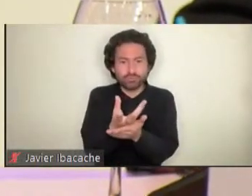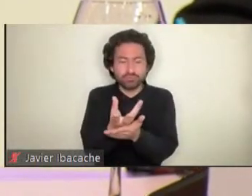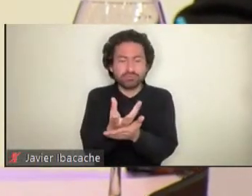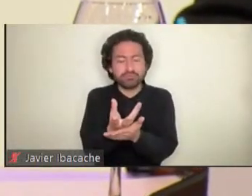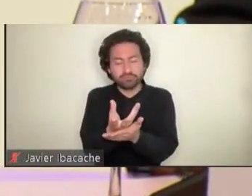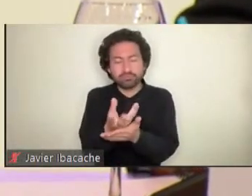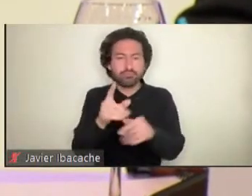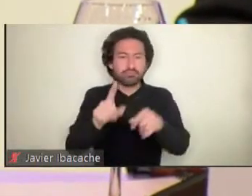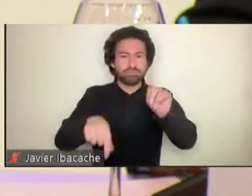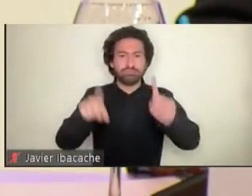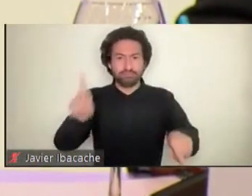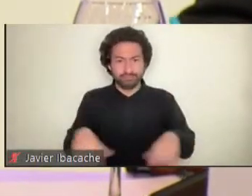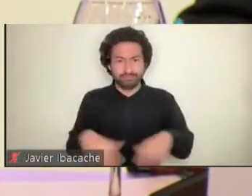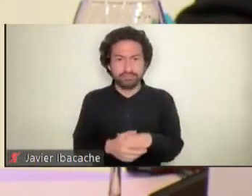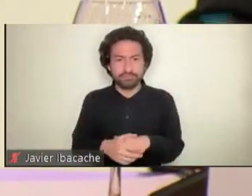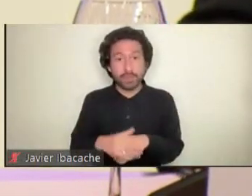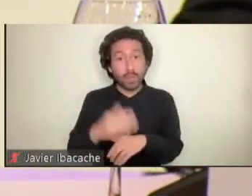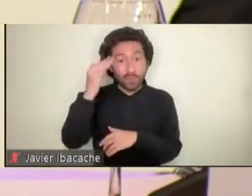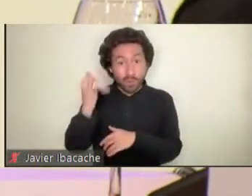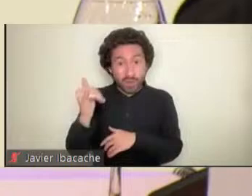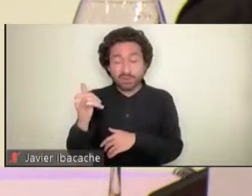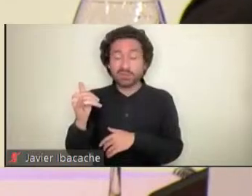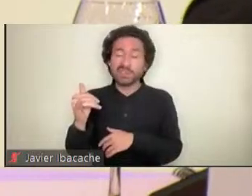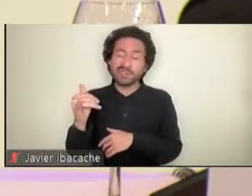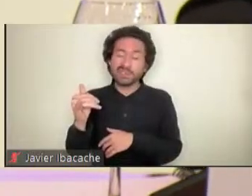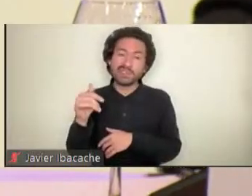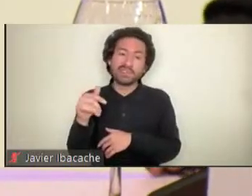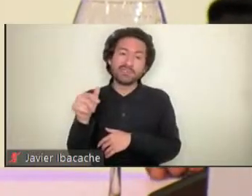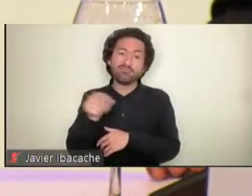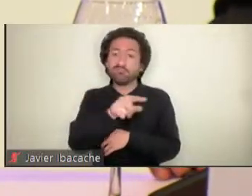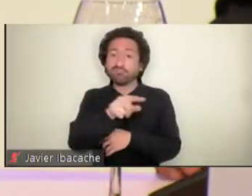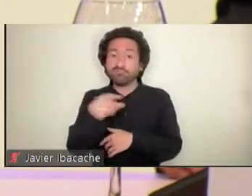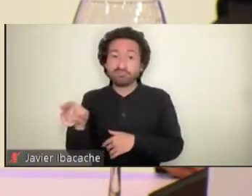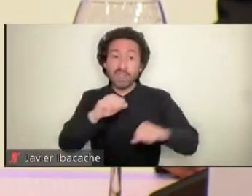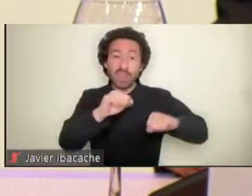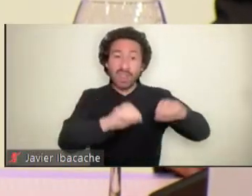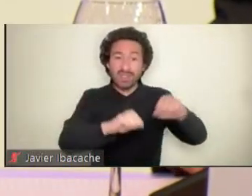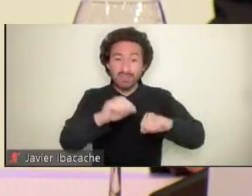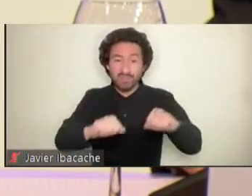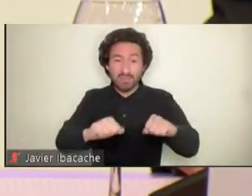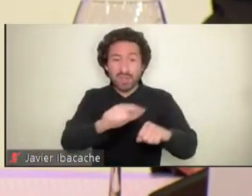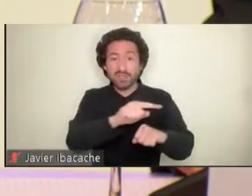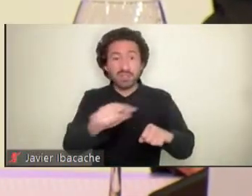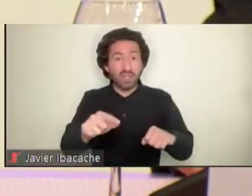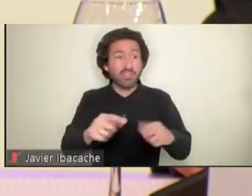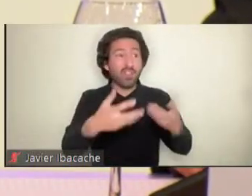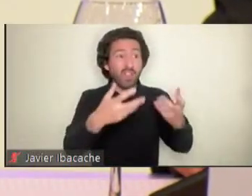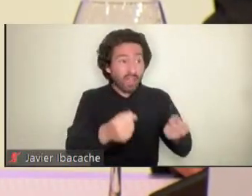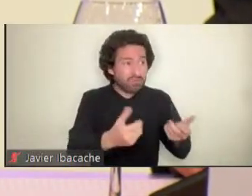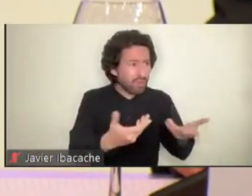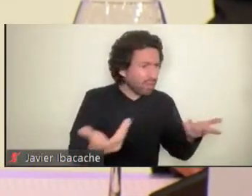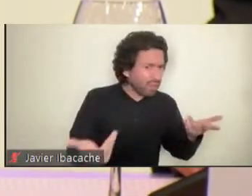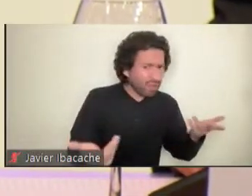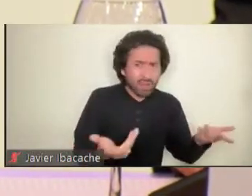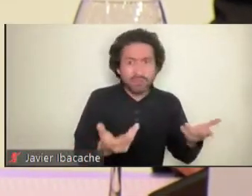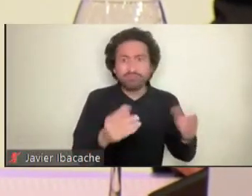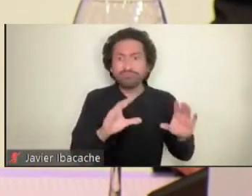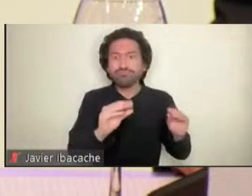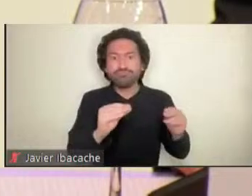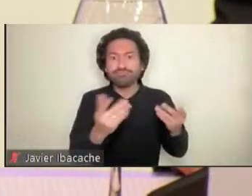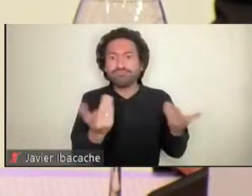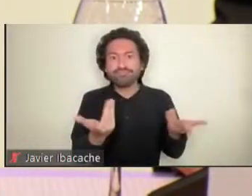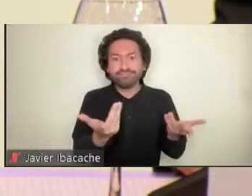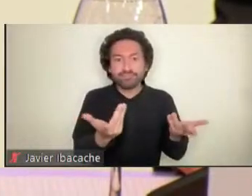asymmetric information failure. Much of the collateral that these companies have is intangible. When